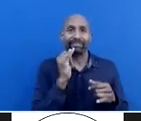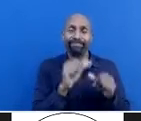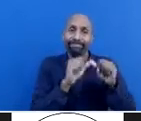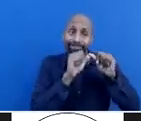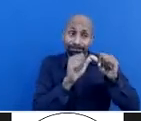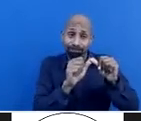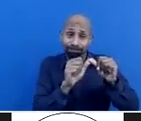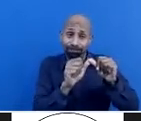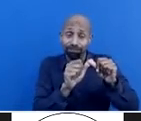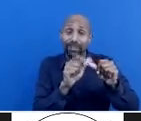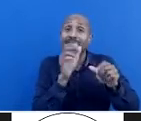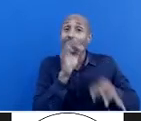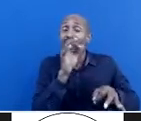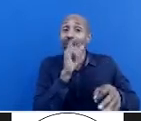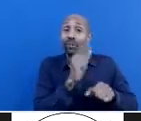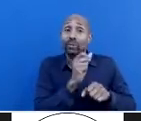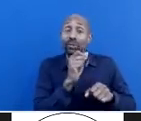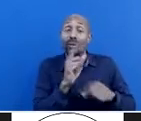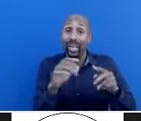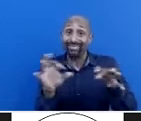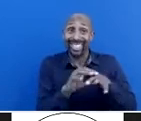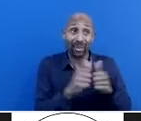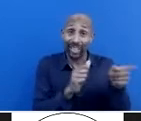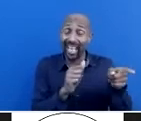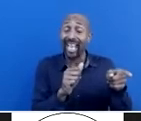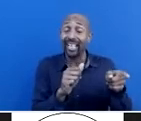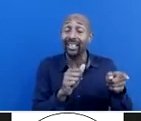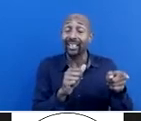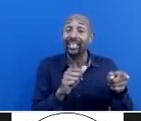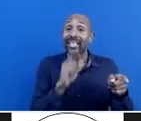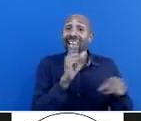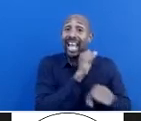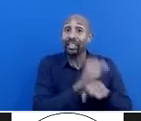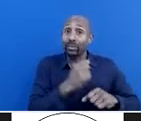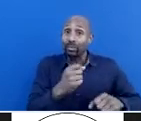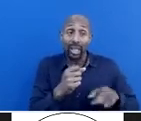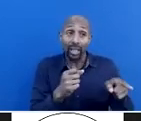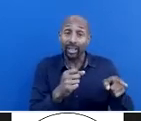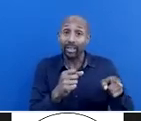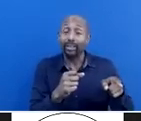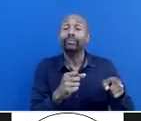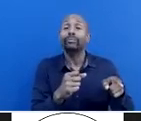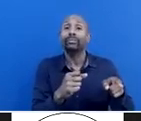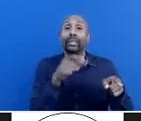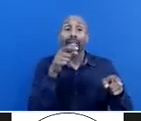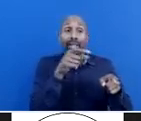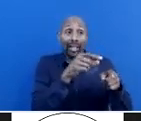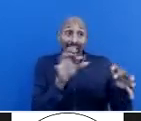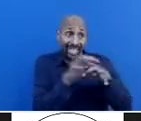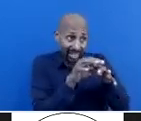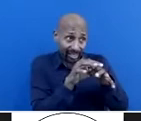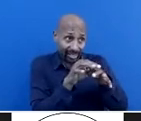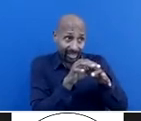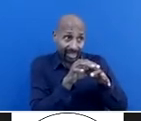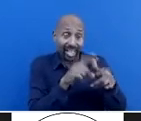human matter that exists on the other side, and you become a different kind of instrument for effectuating change in the world. That